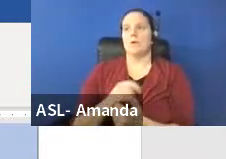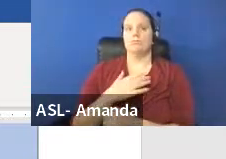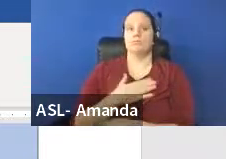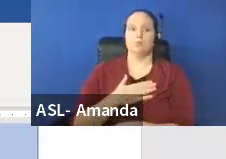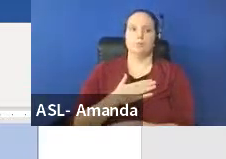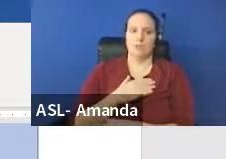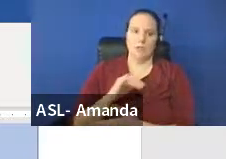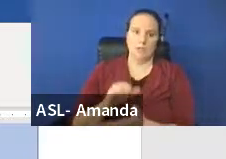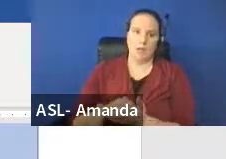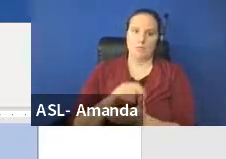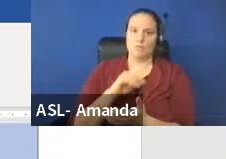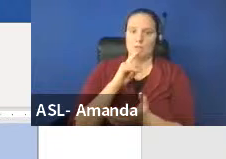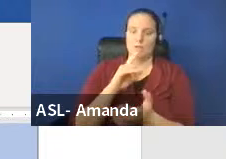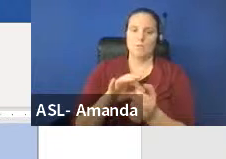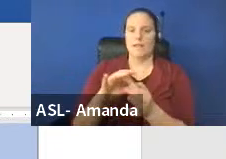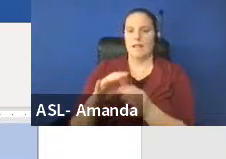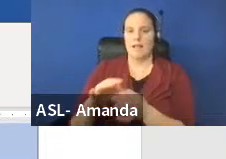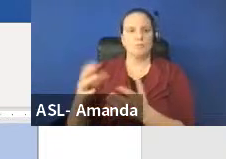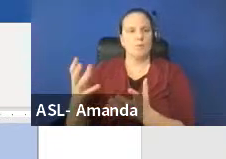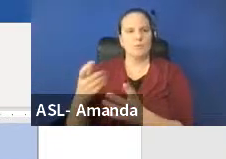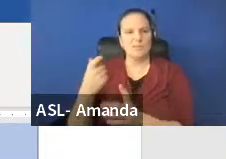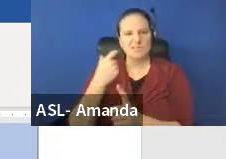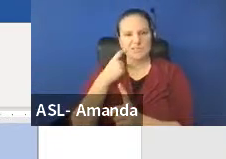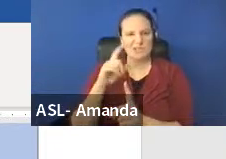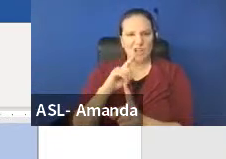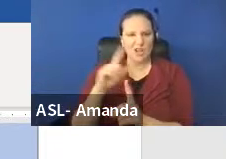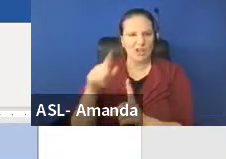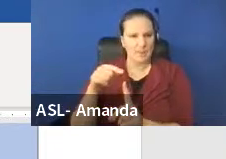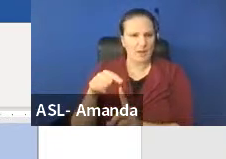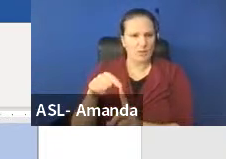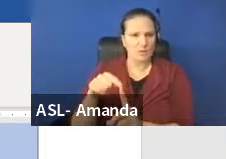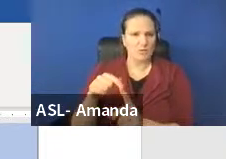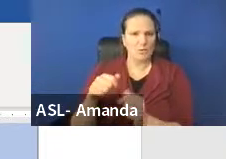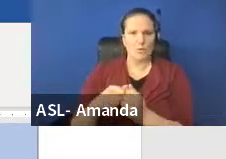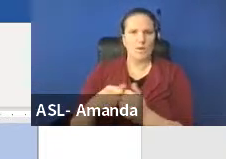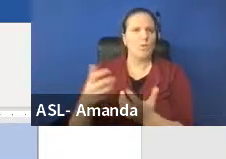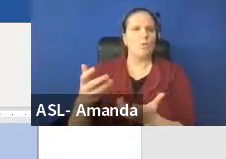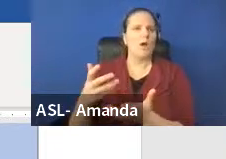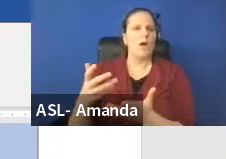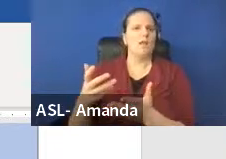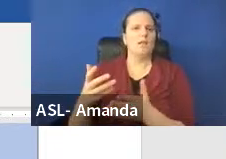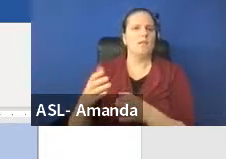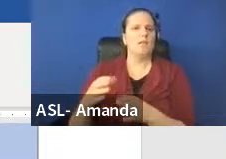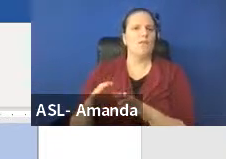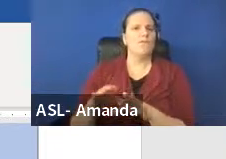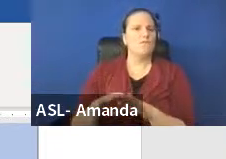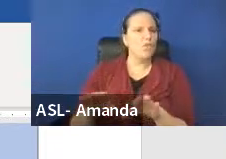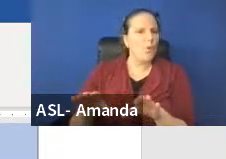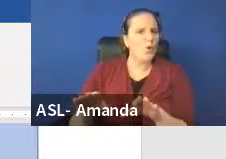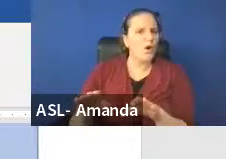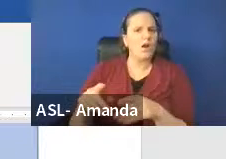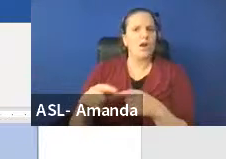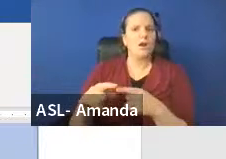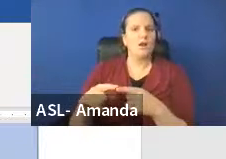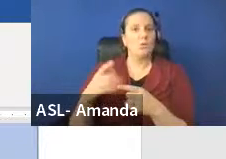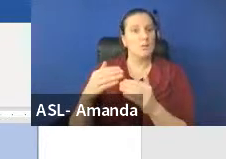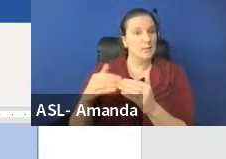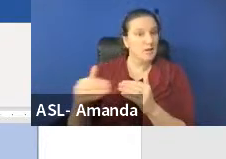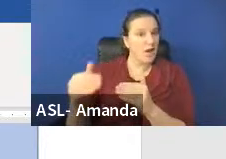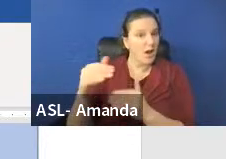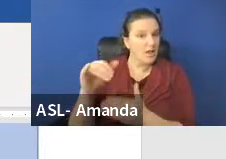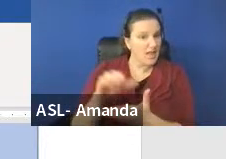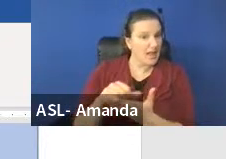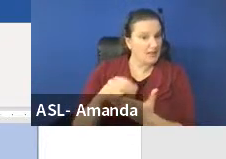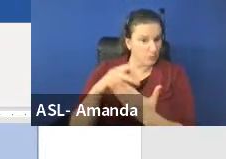this. This really relates back to what we were just talking about, with what's the floor and whether we go beyond that as